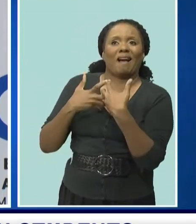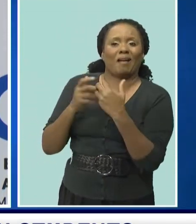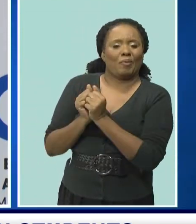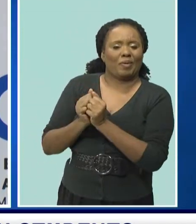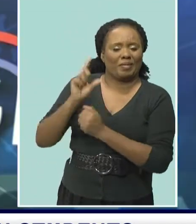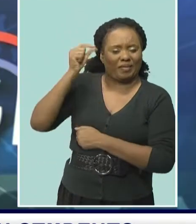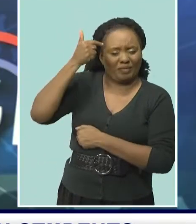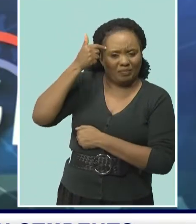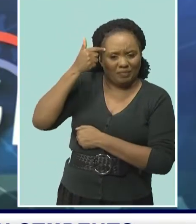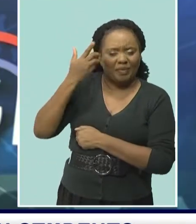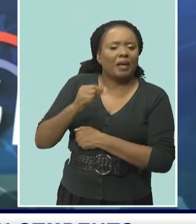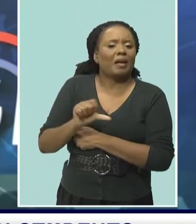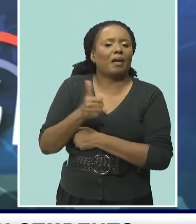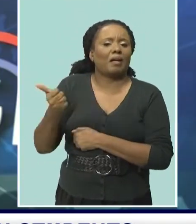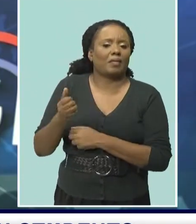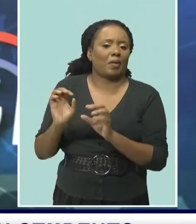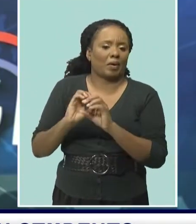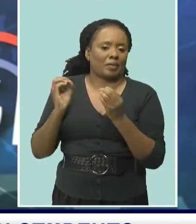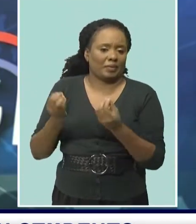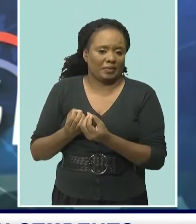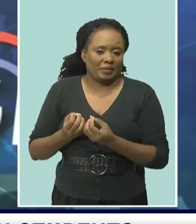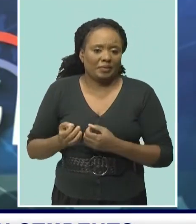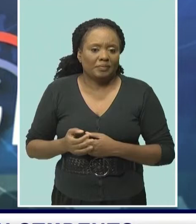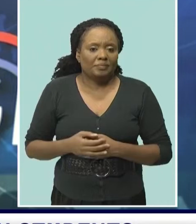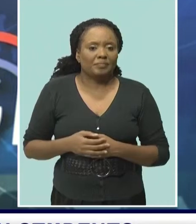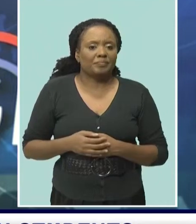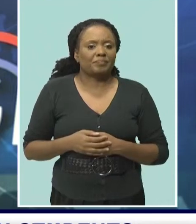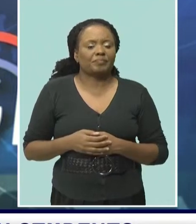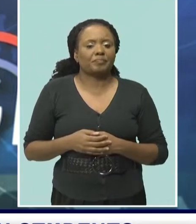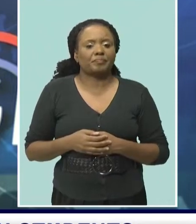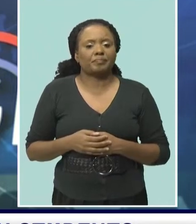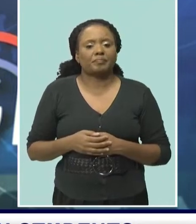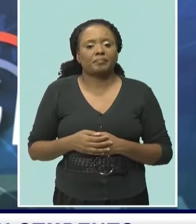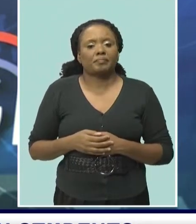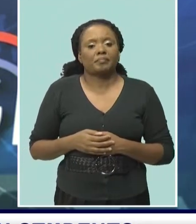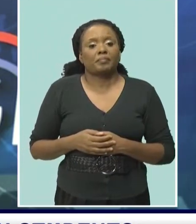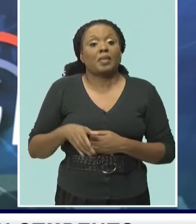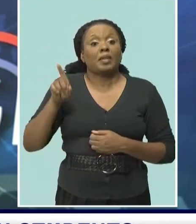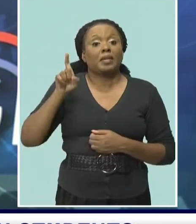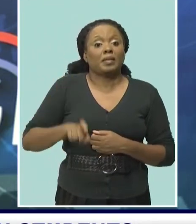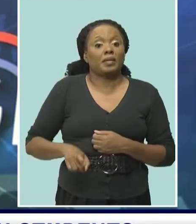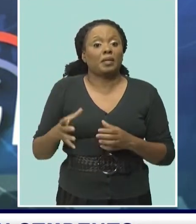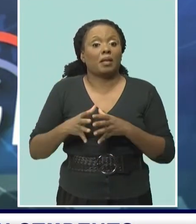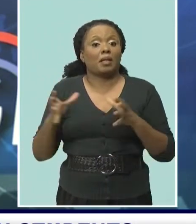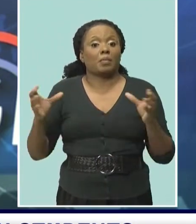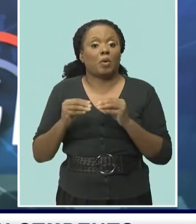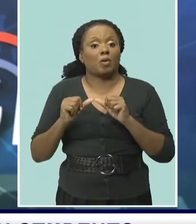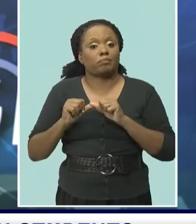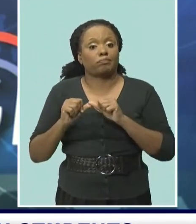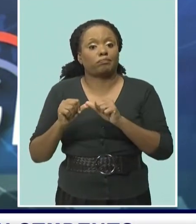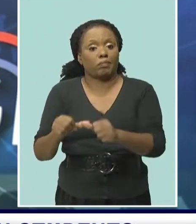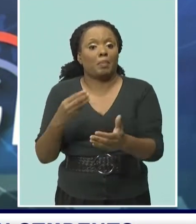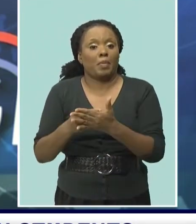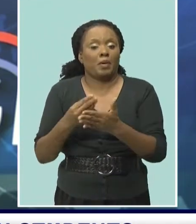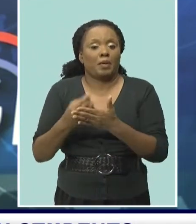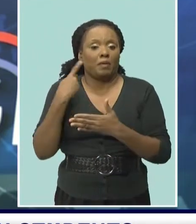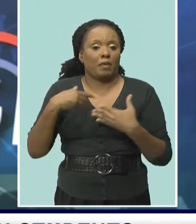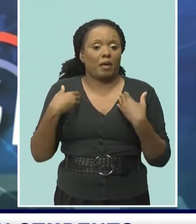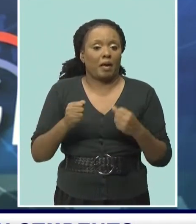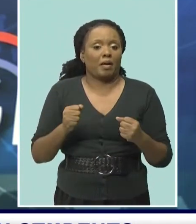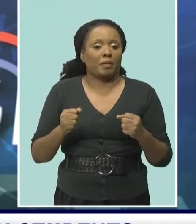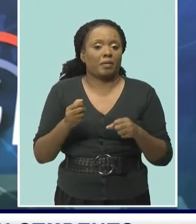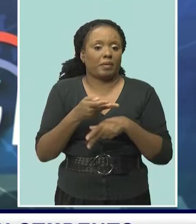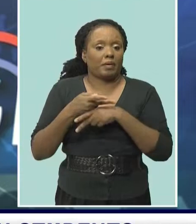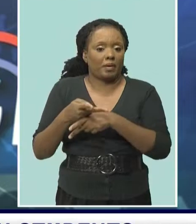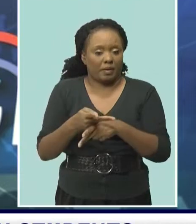actors. The need for continuous funding for health care to ensure access for all has been underscored by Prime Minister